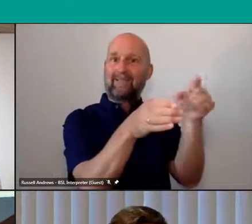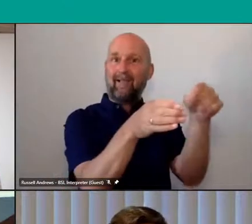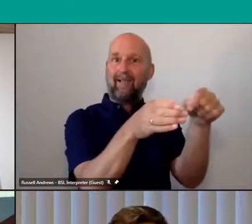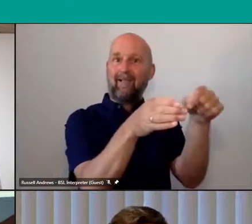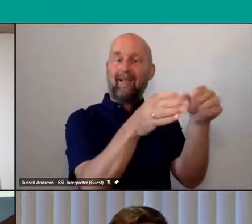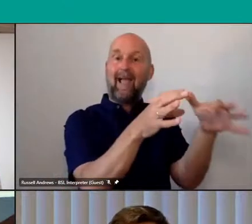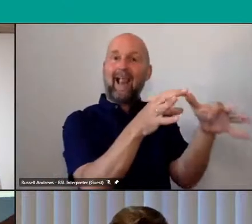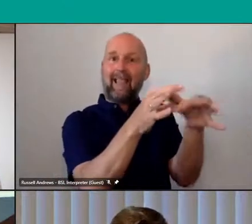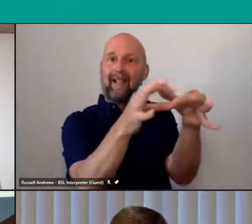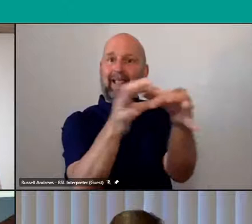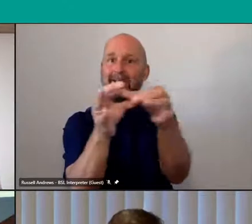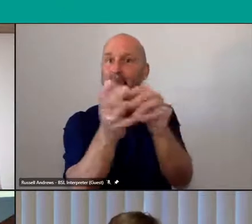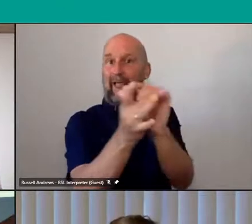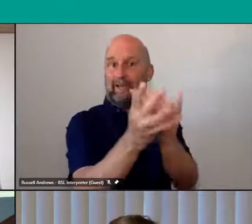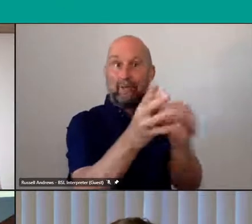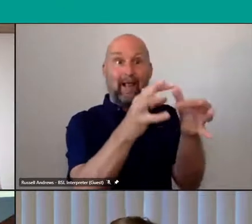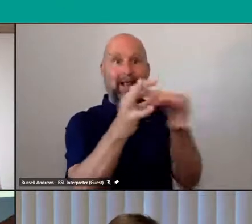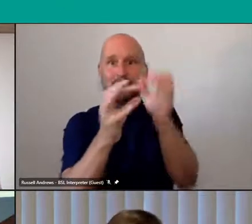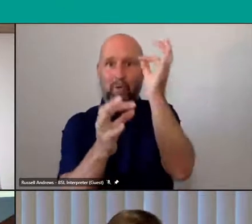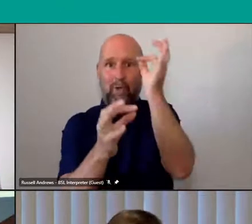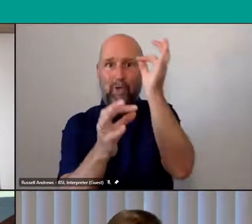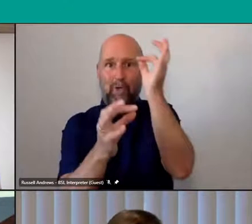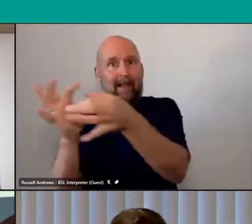that network.